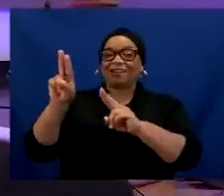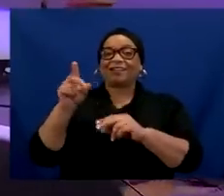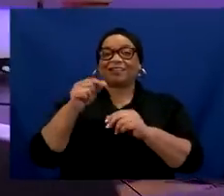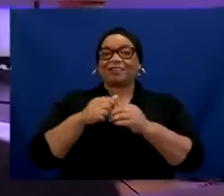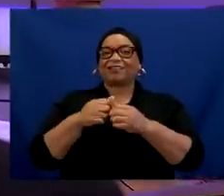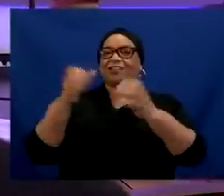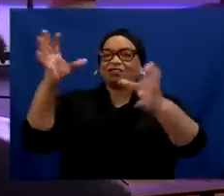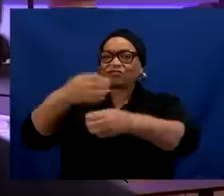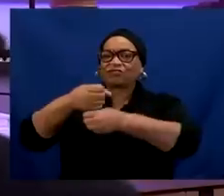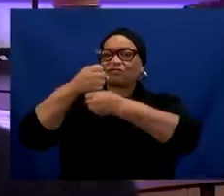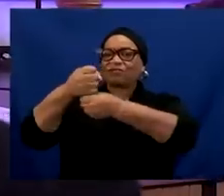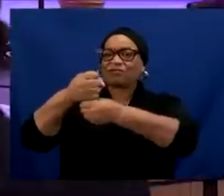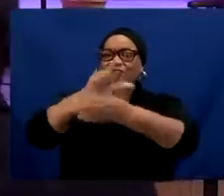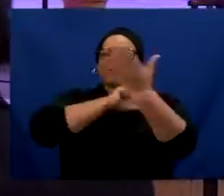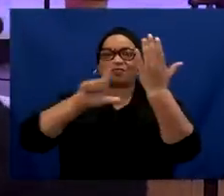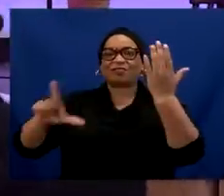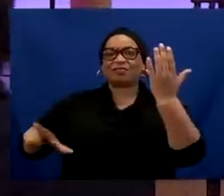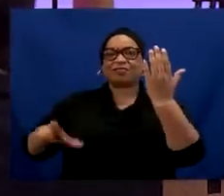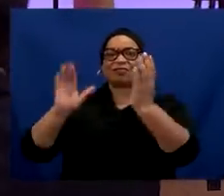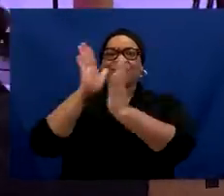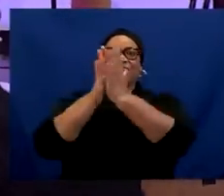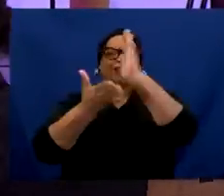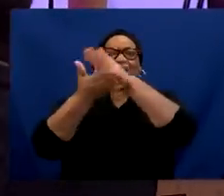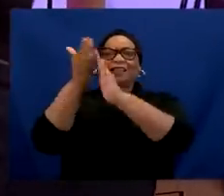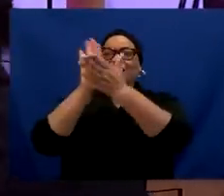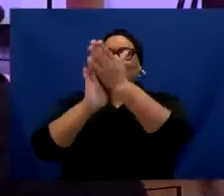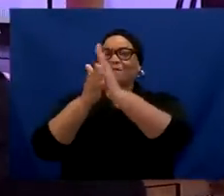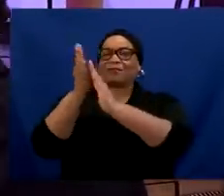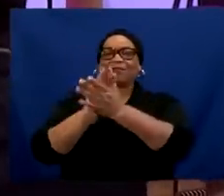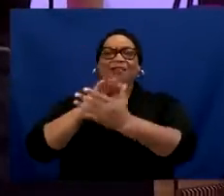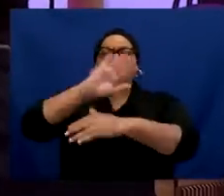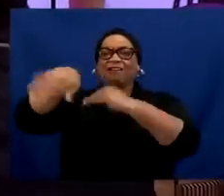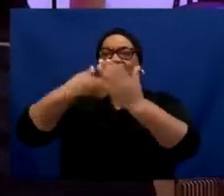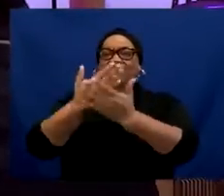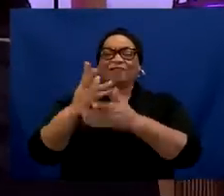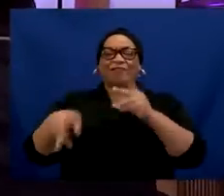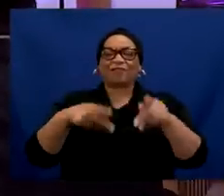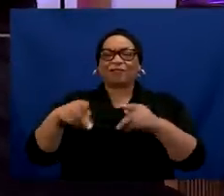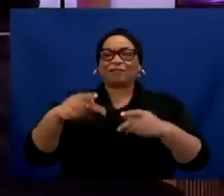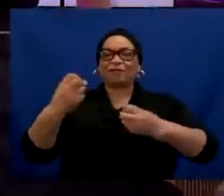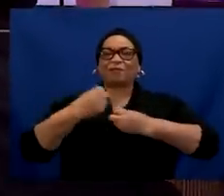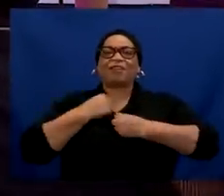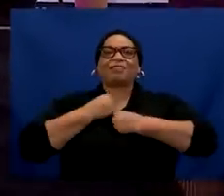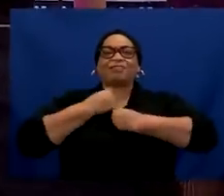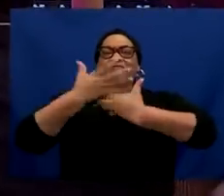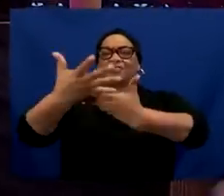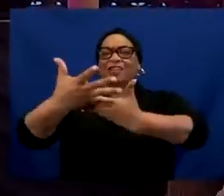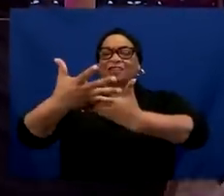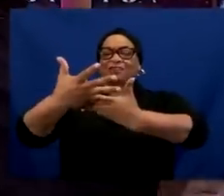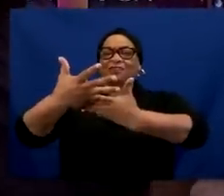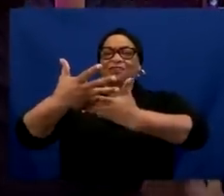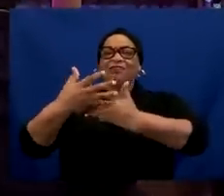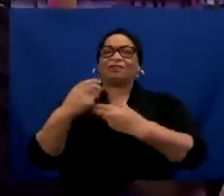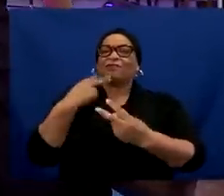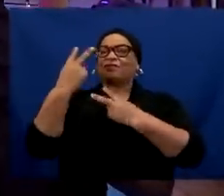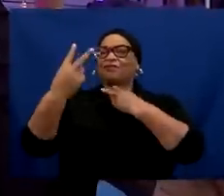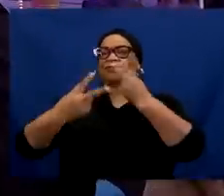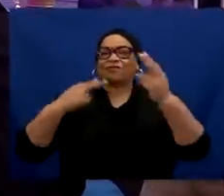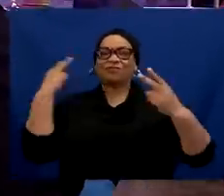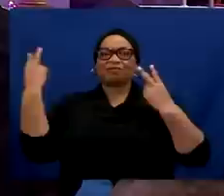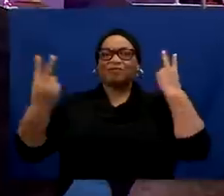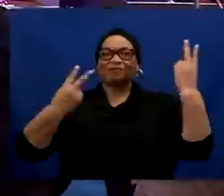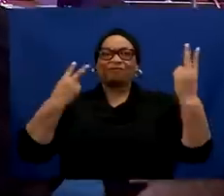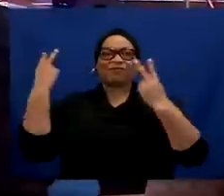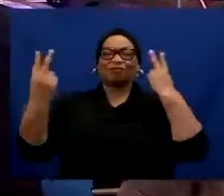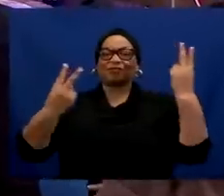in him. Clap your hands, all ye people, and shout up to God for the voice of triumph from